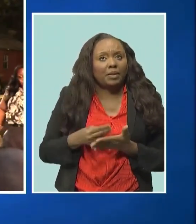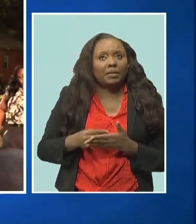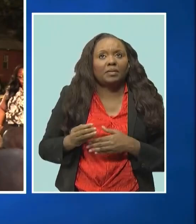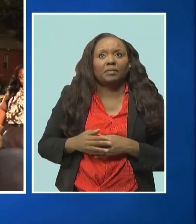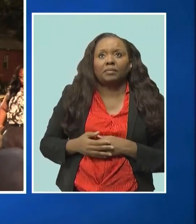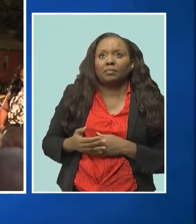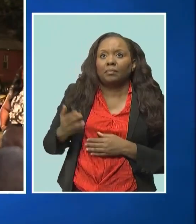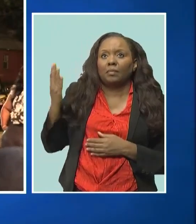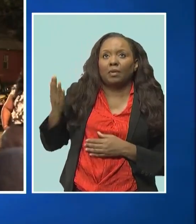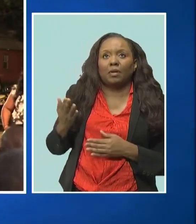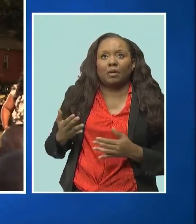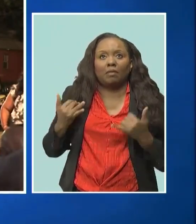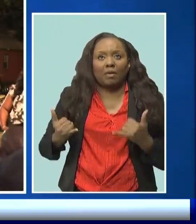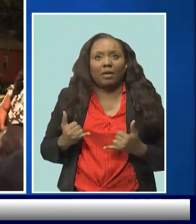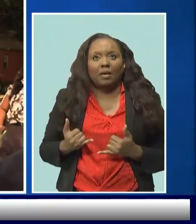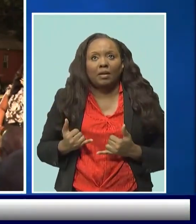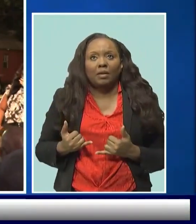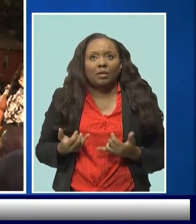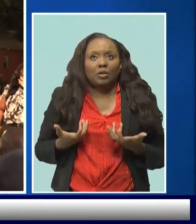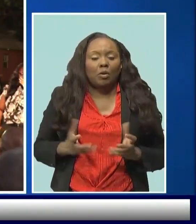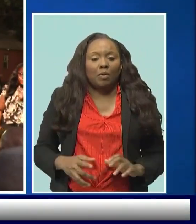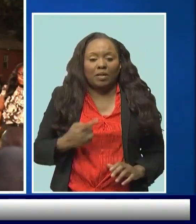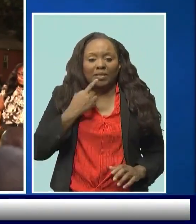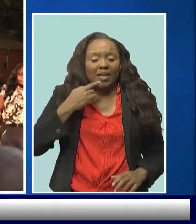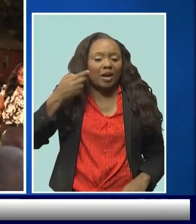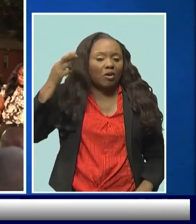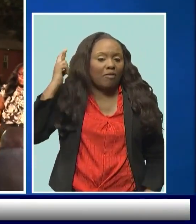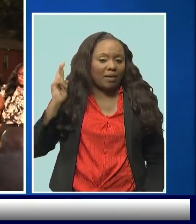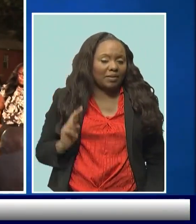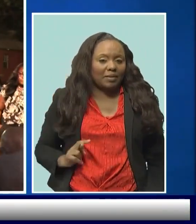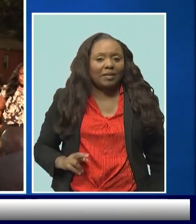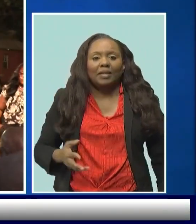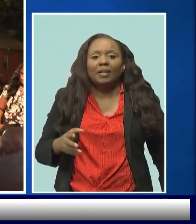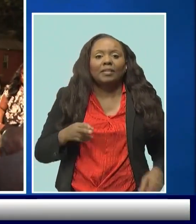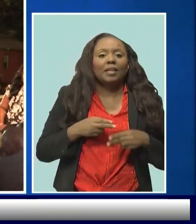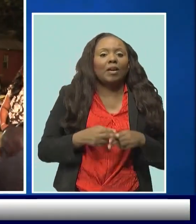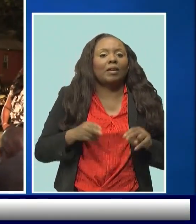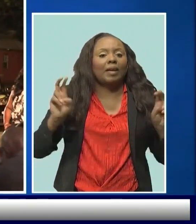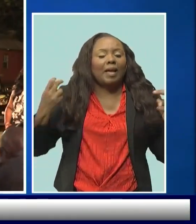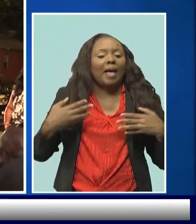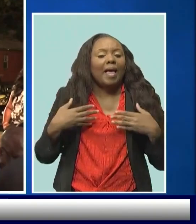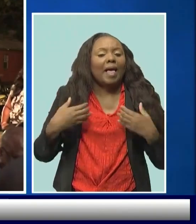they want to say Rastafari, they're calling it healthy lifestyle. So all the middle class people